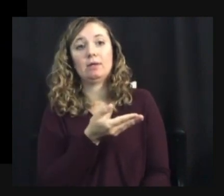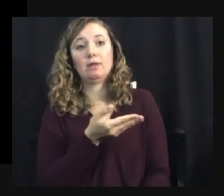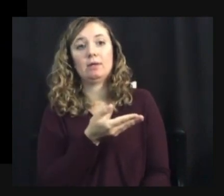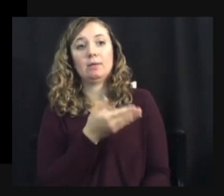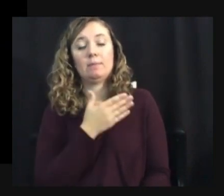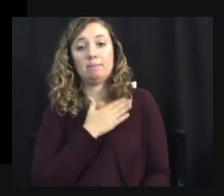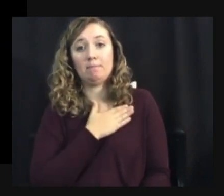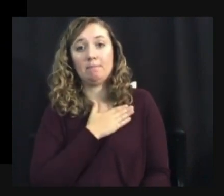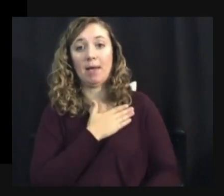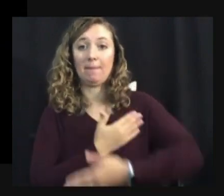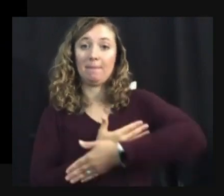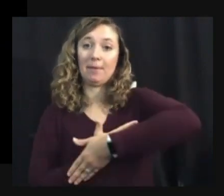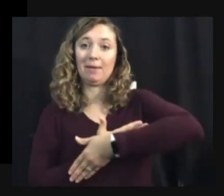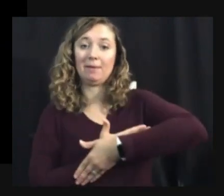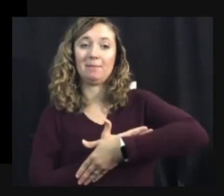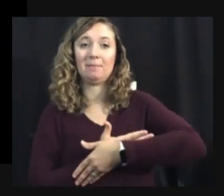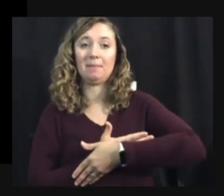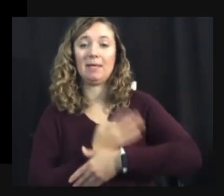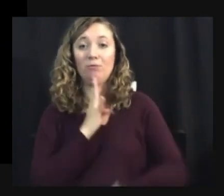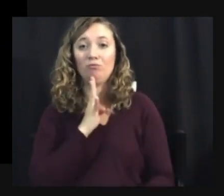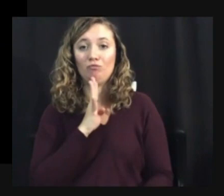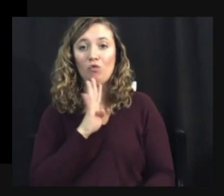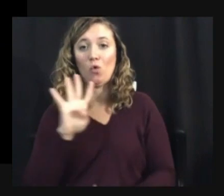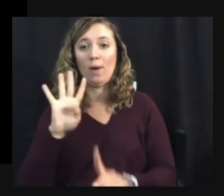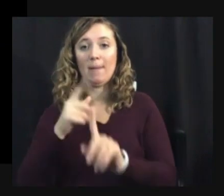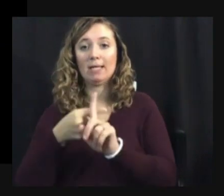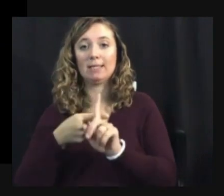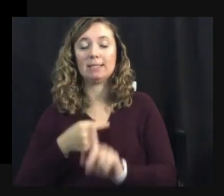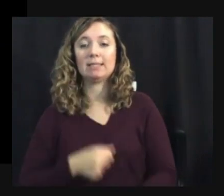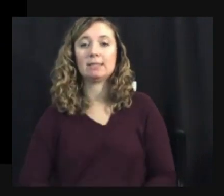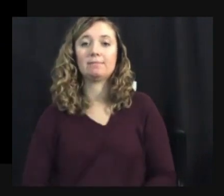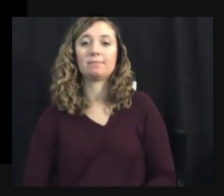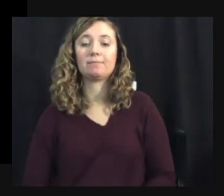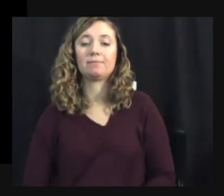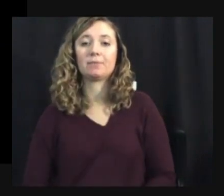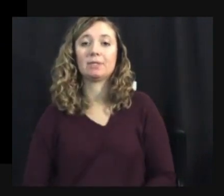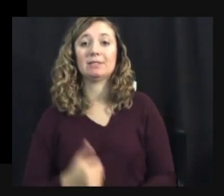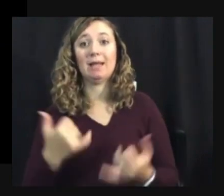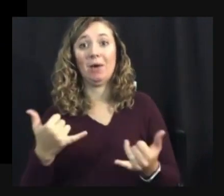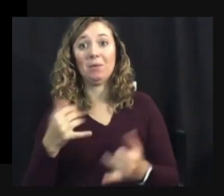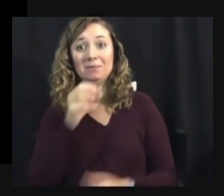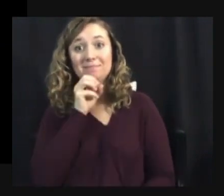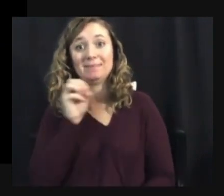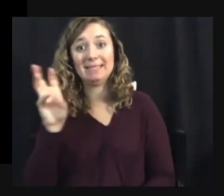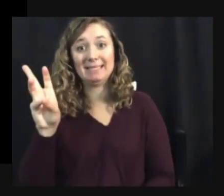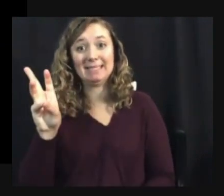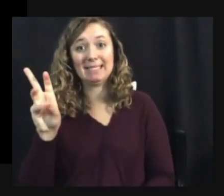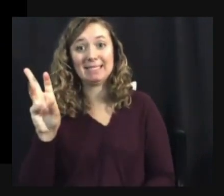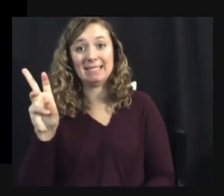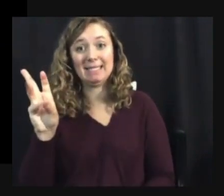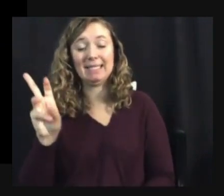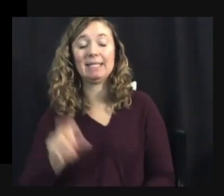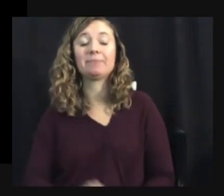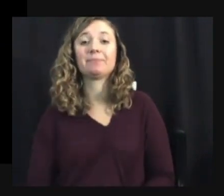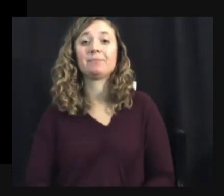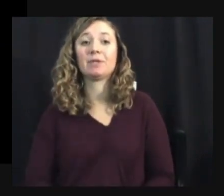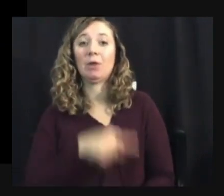my baby at the age of 4 months. She's 16 today. And let's look at how